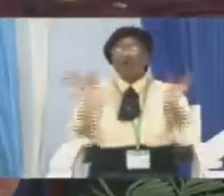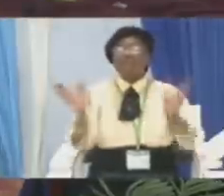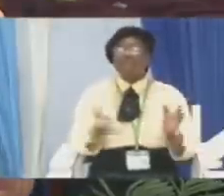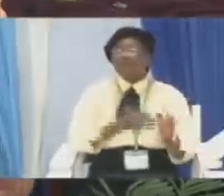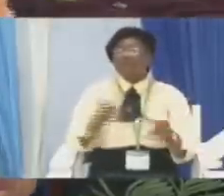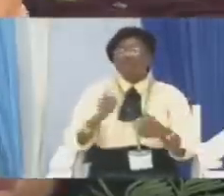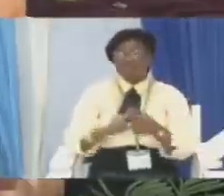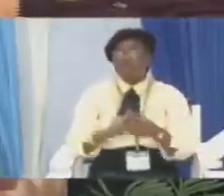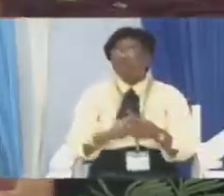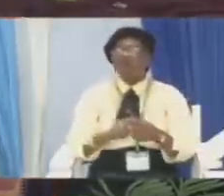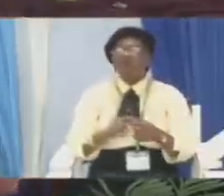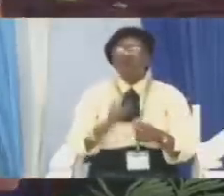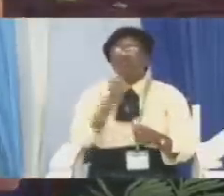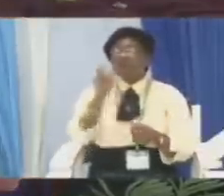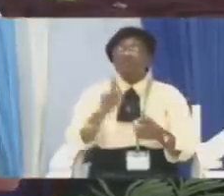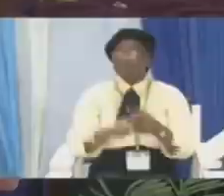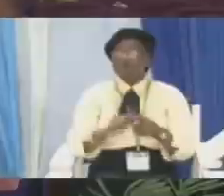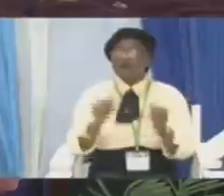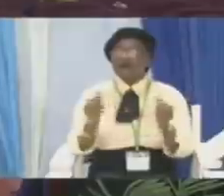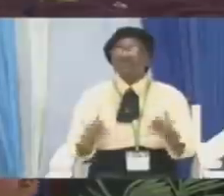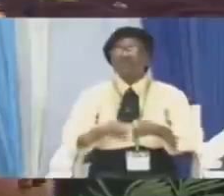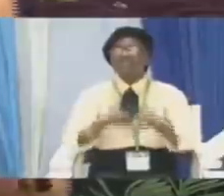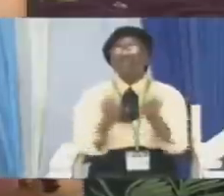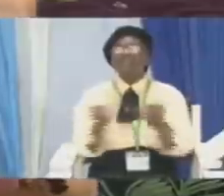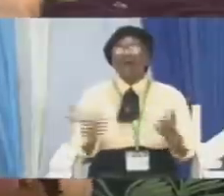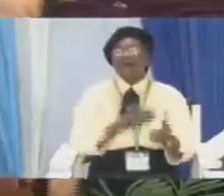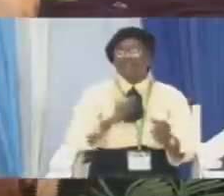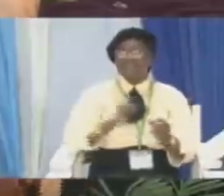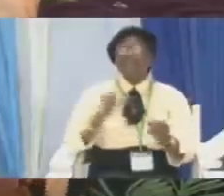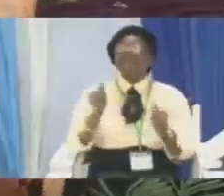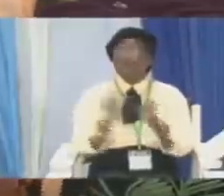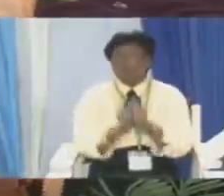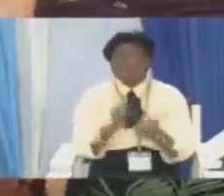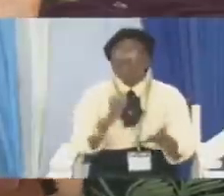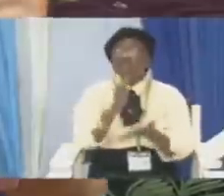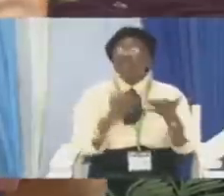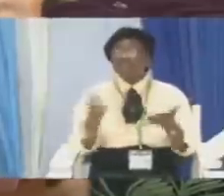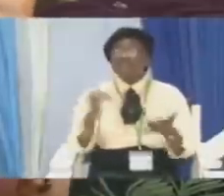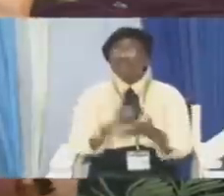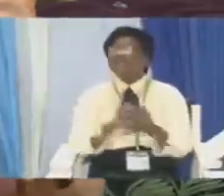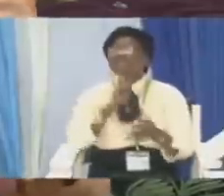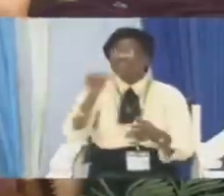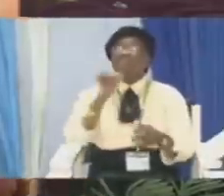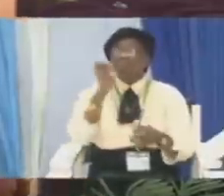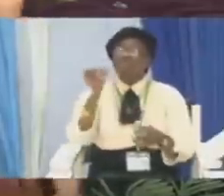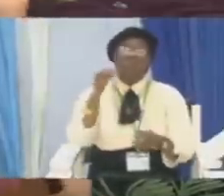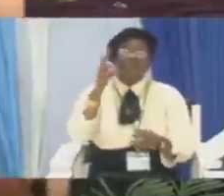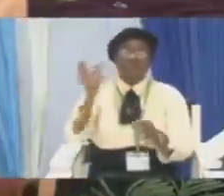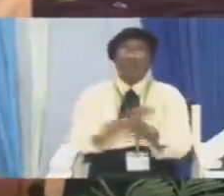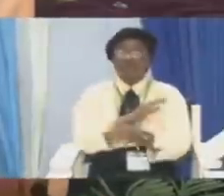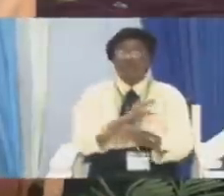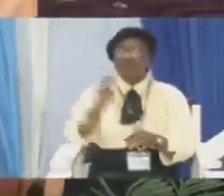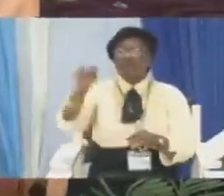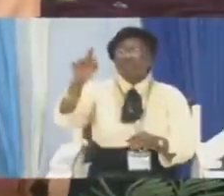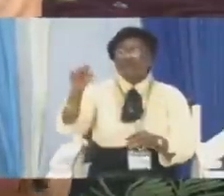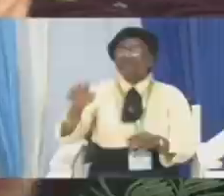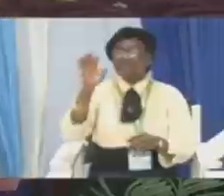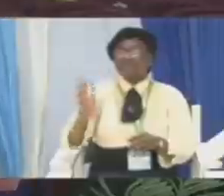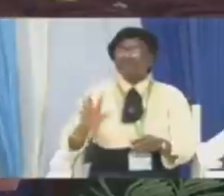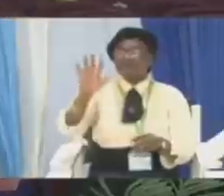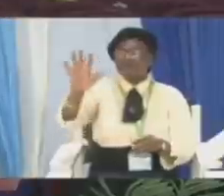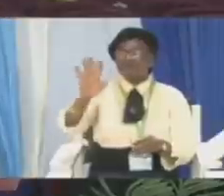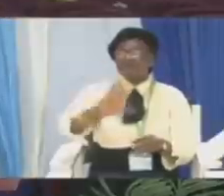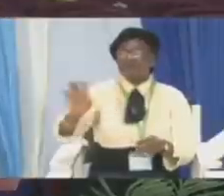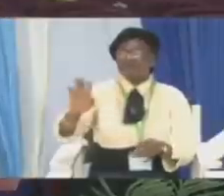Satan. And then when you read Matthew 25, reading from verse 14 to 30, there